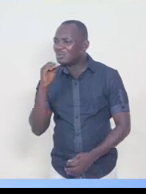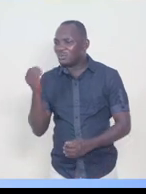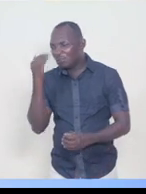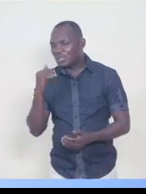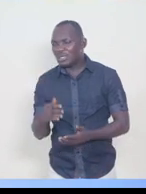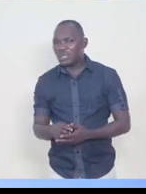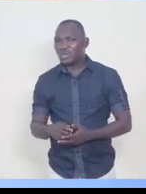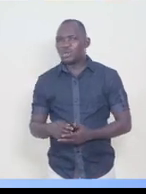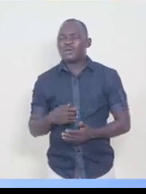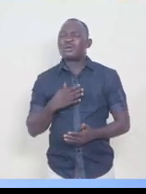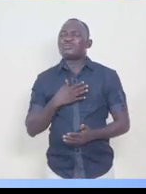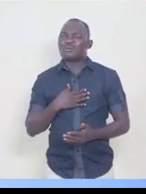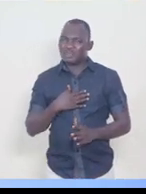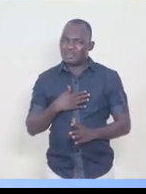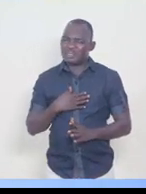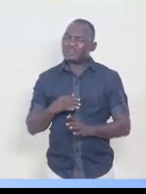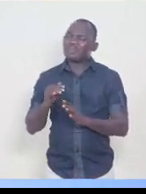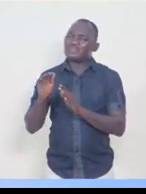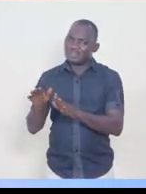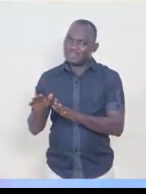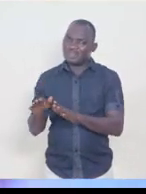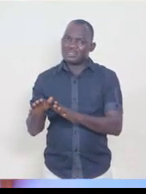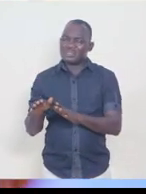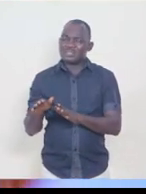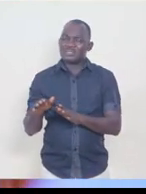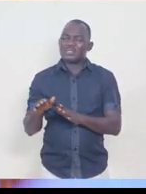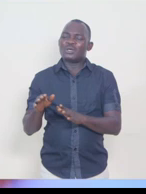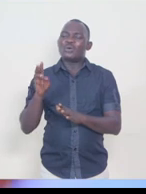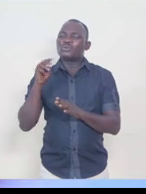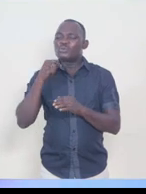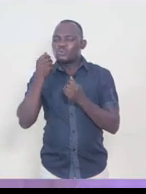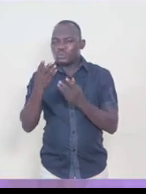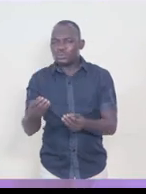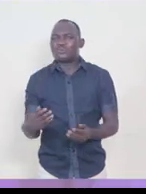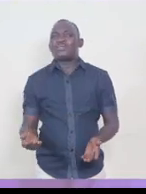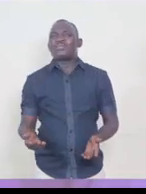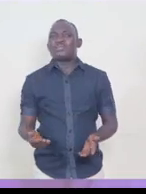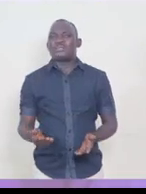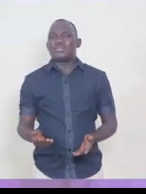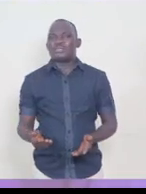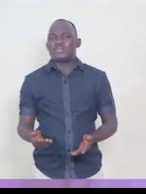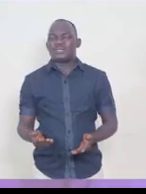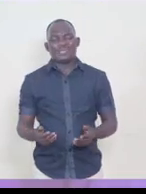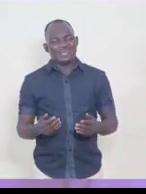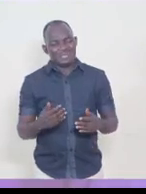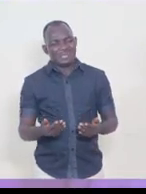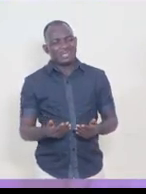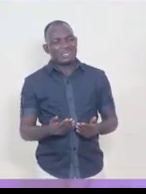See, I know this is difficult, okay? But then we are going to go to it together. Please eat. It's the third